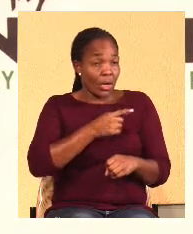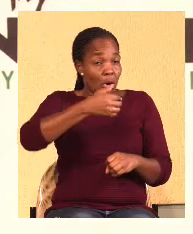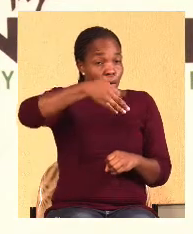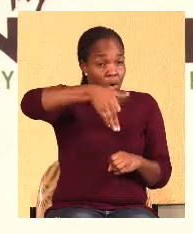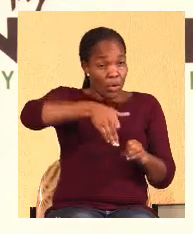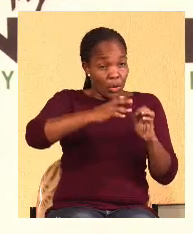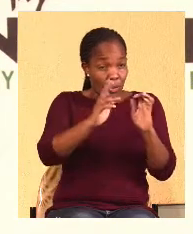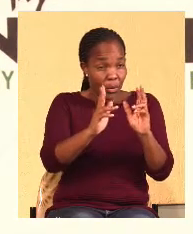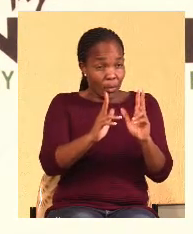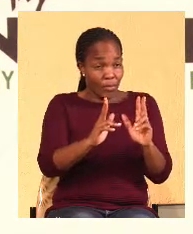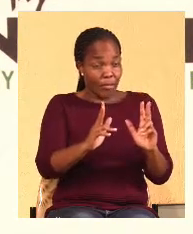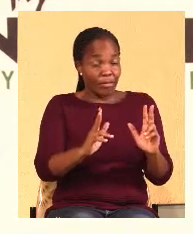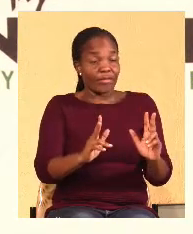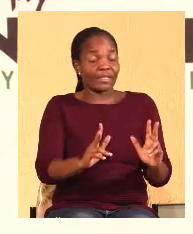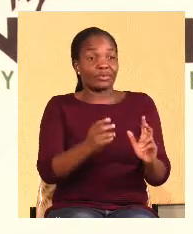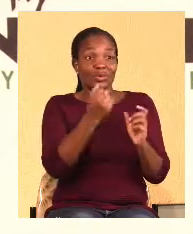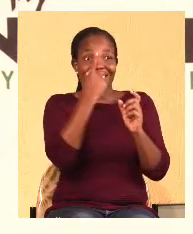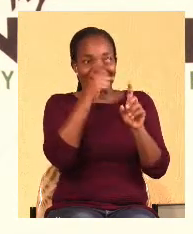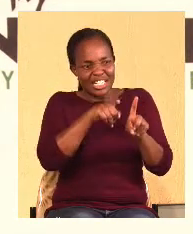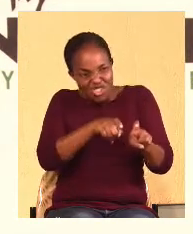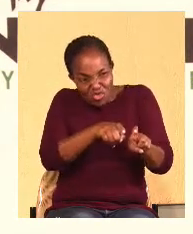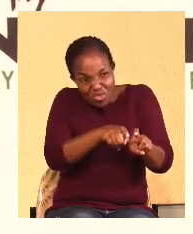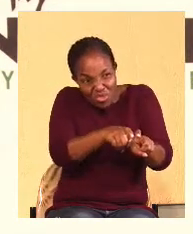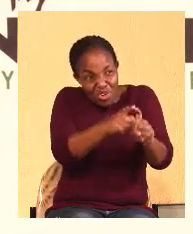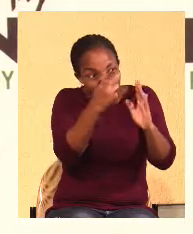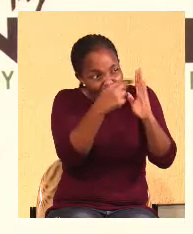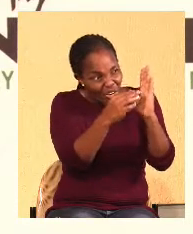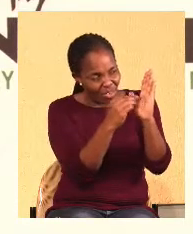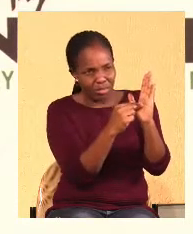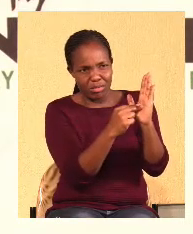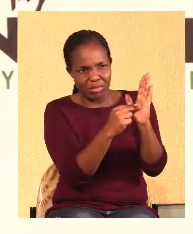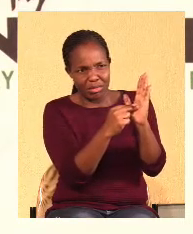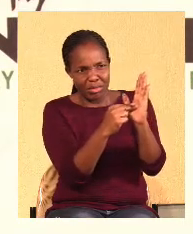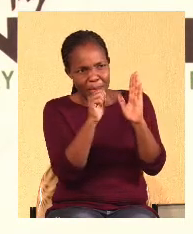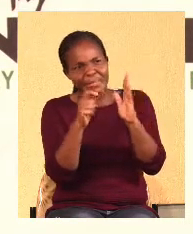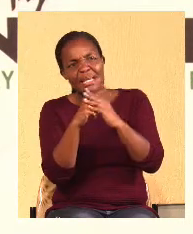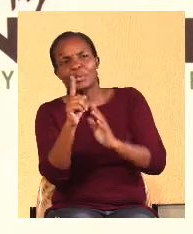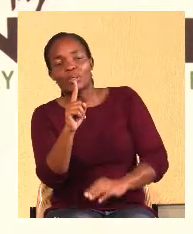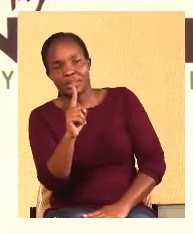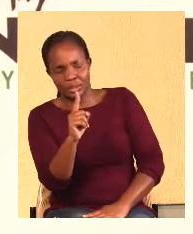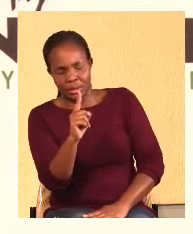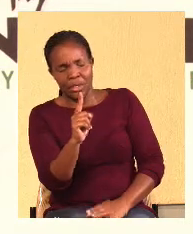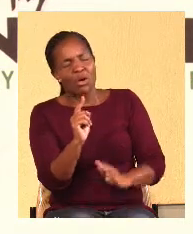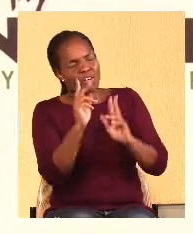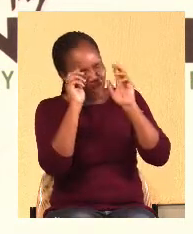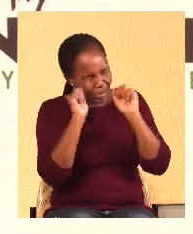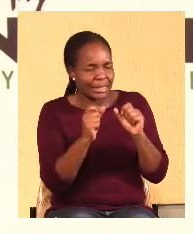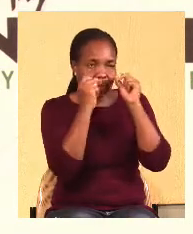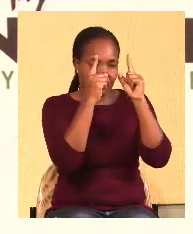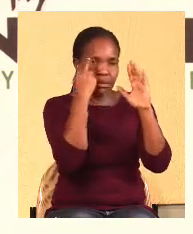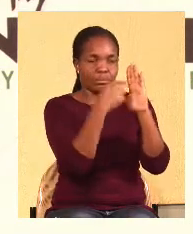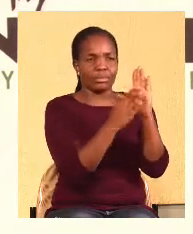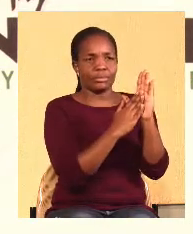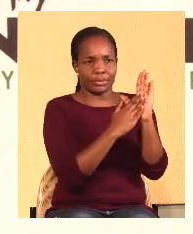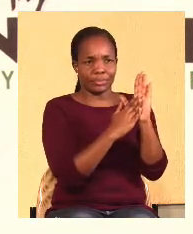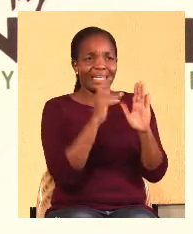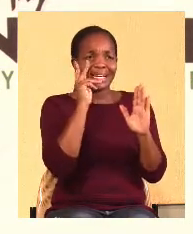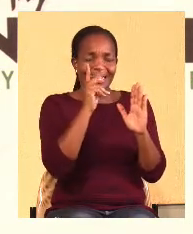to really comply with this piece of legislation, they first and foremost need to understand what it meant and also